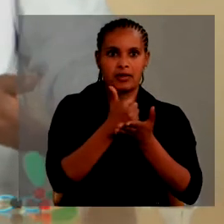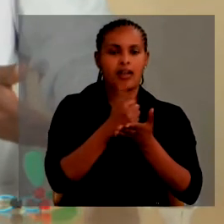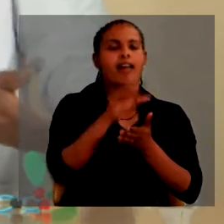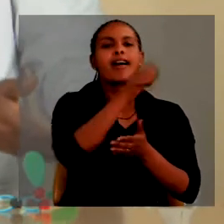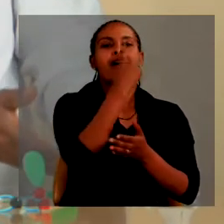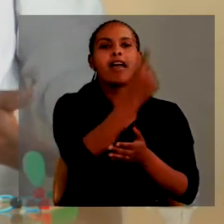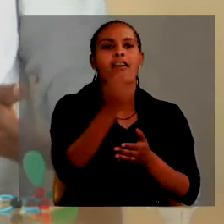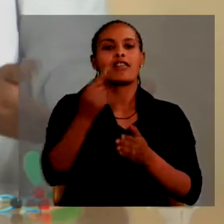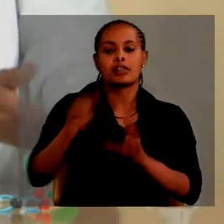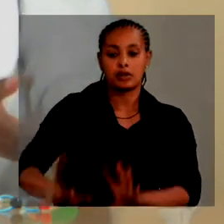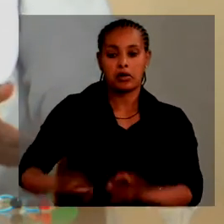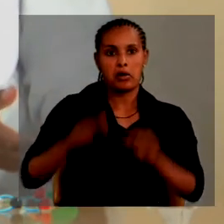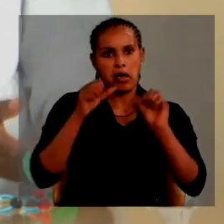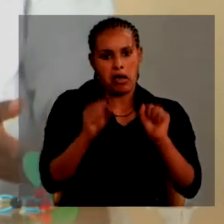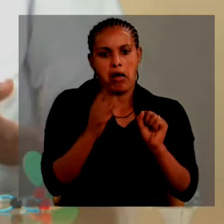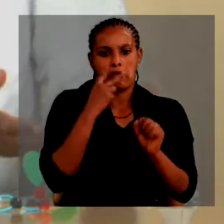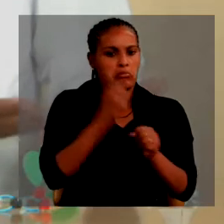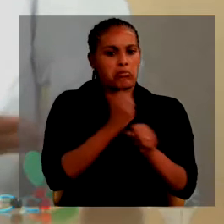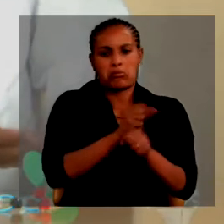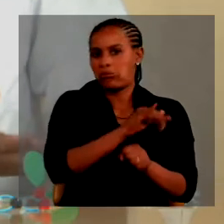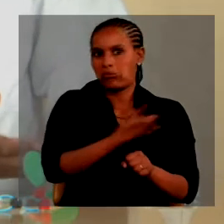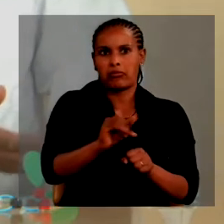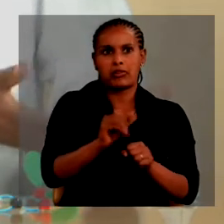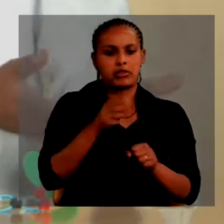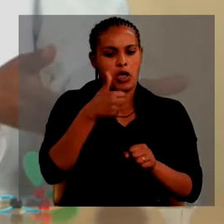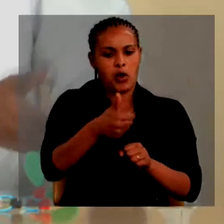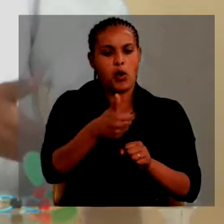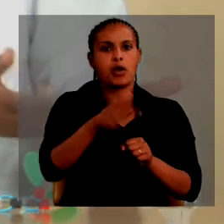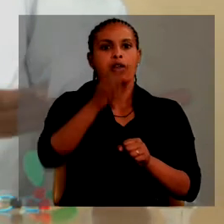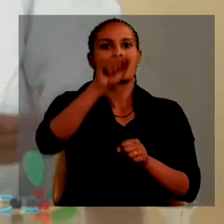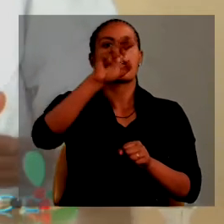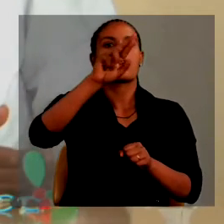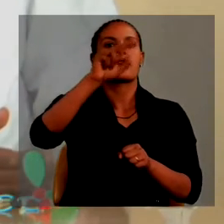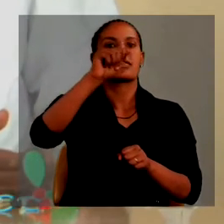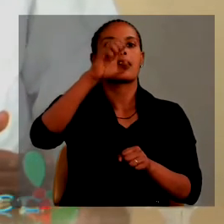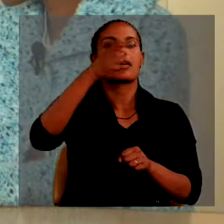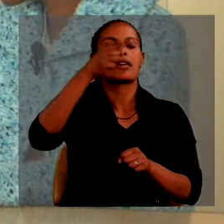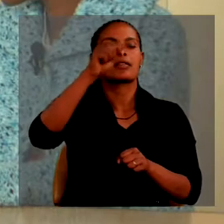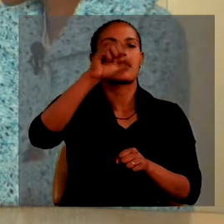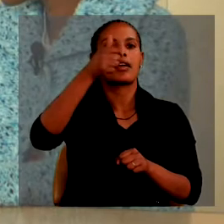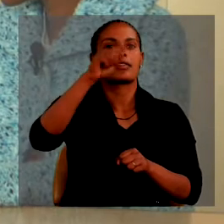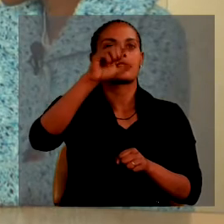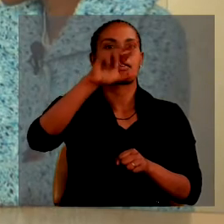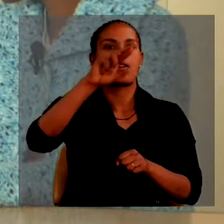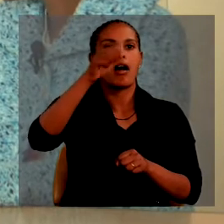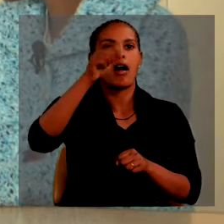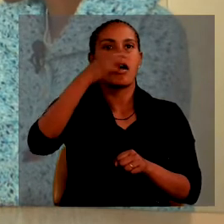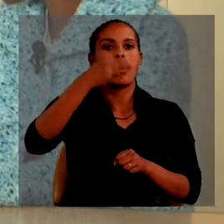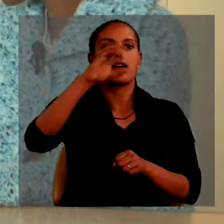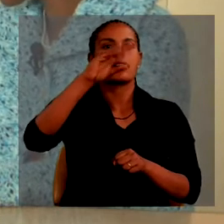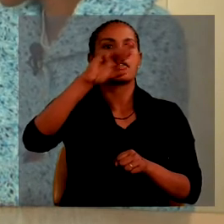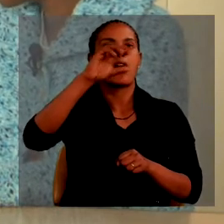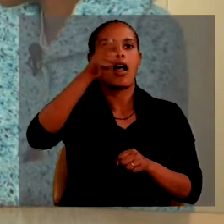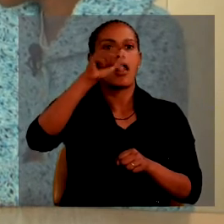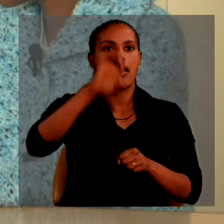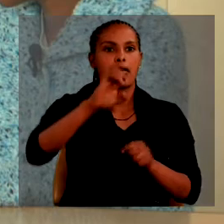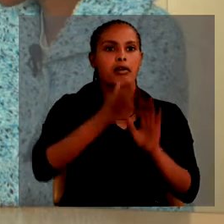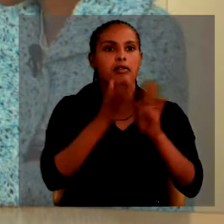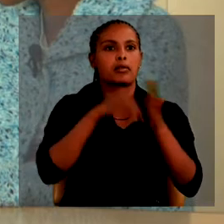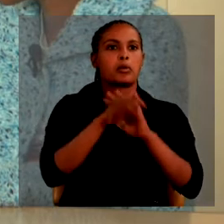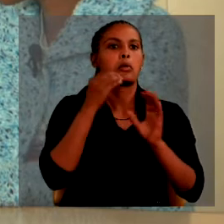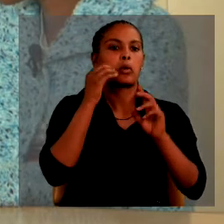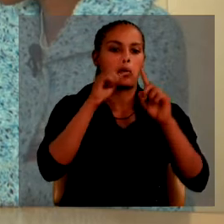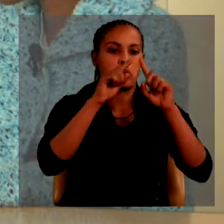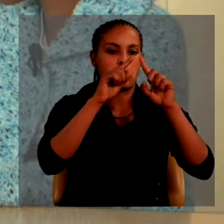every student can make their own tetrahedron at home. Just cut pieces of